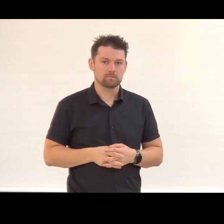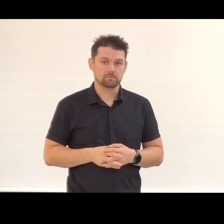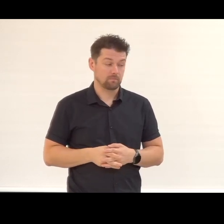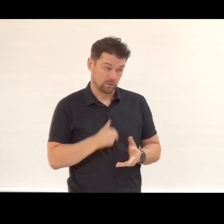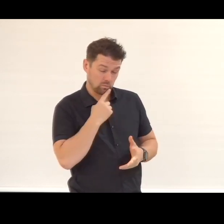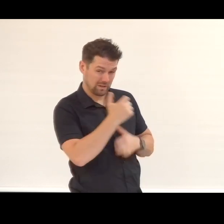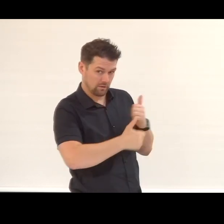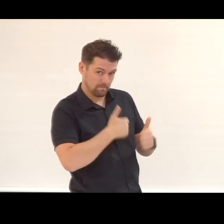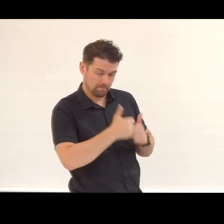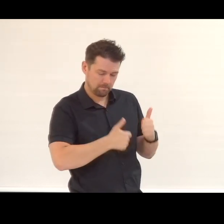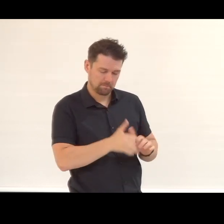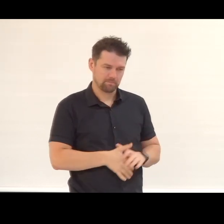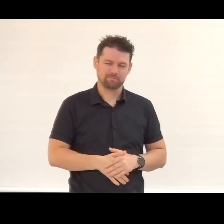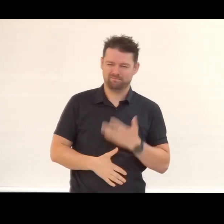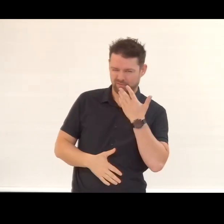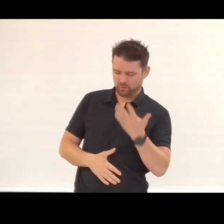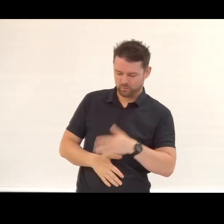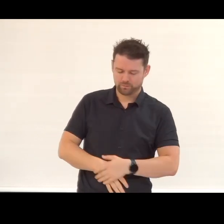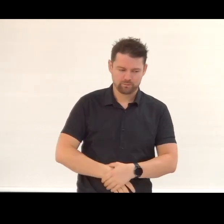well done. Thank you.